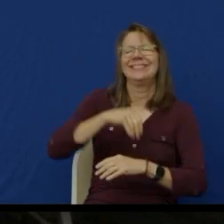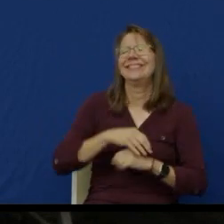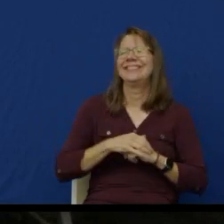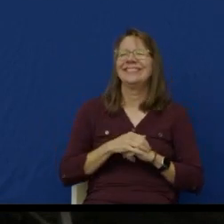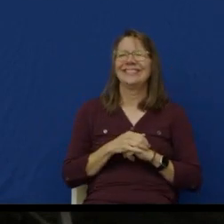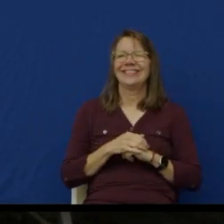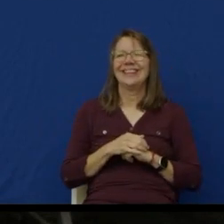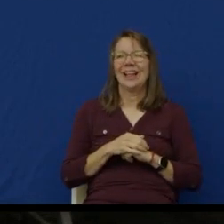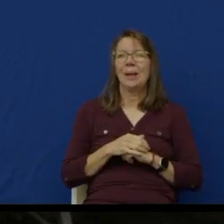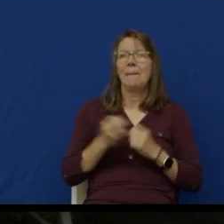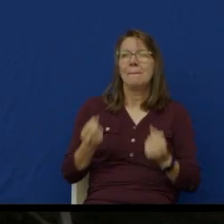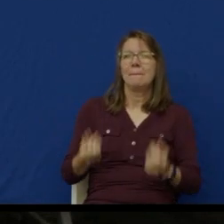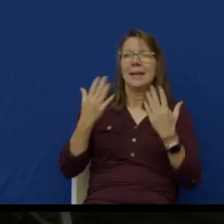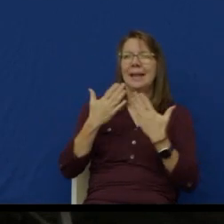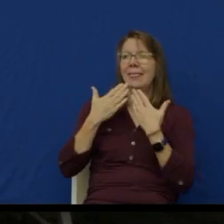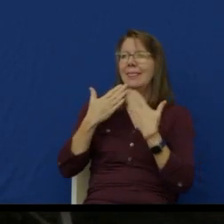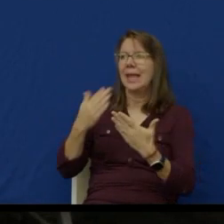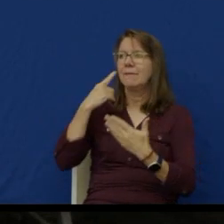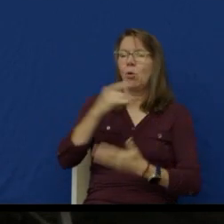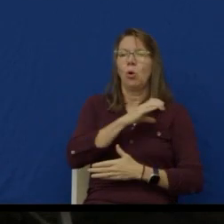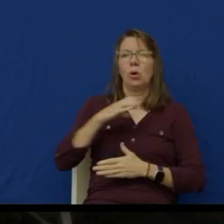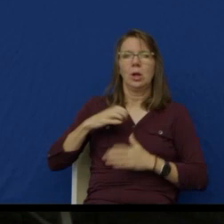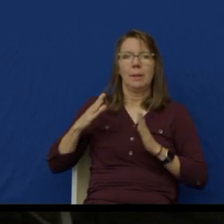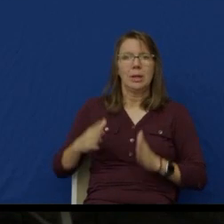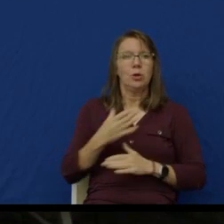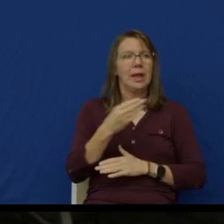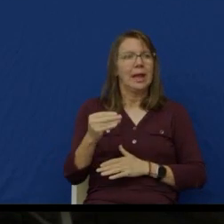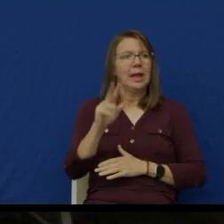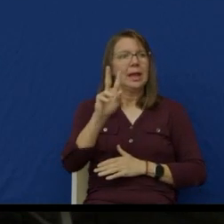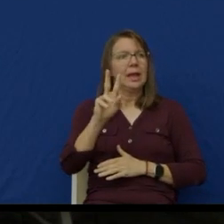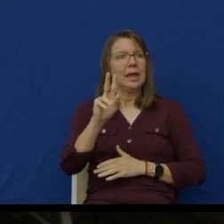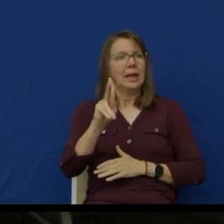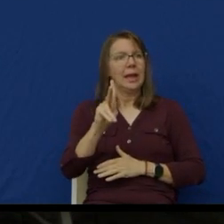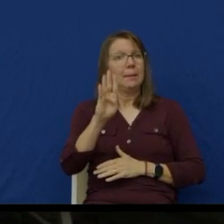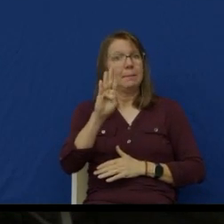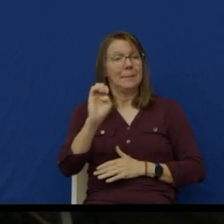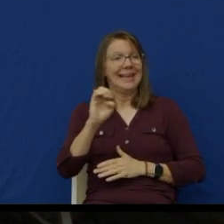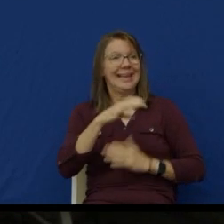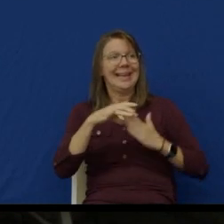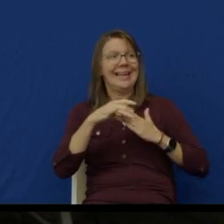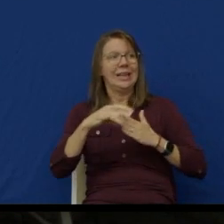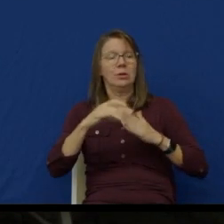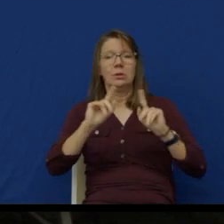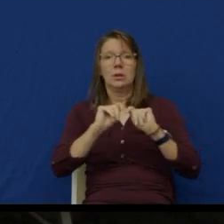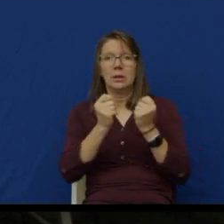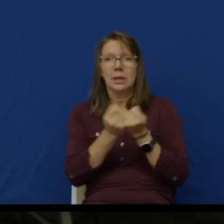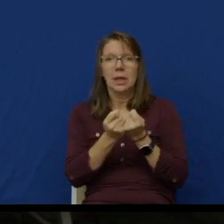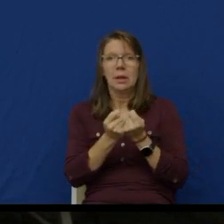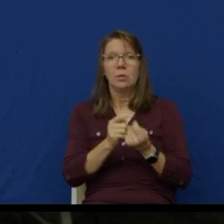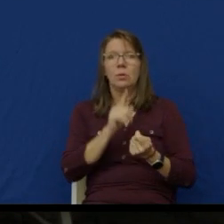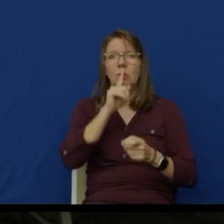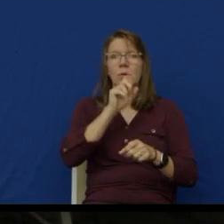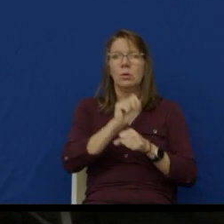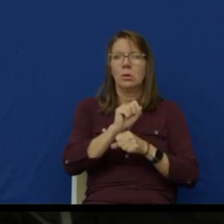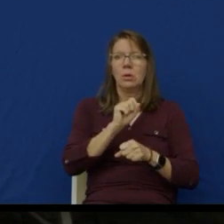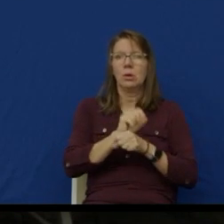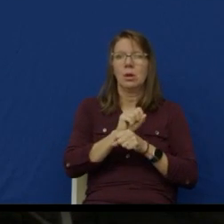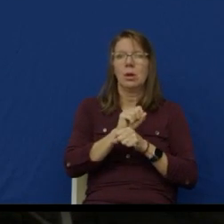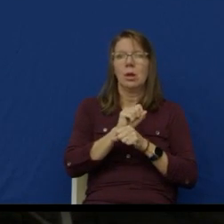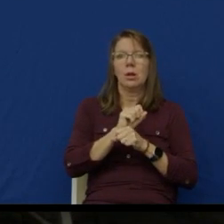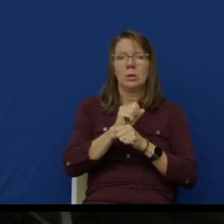But big thanks to Commissioner Glass and the entire KDE leadership team for really embracing the board's